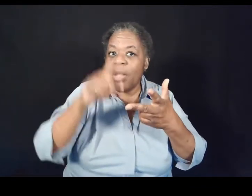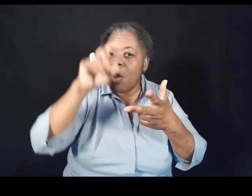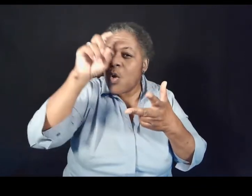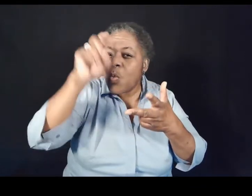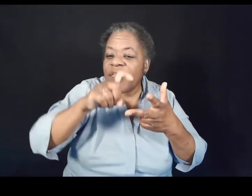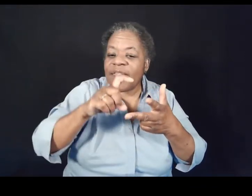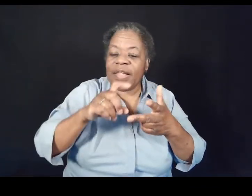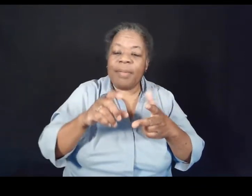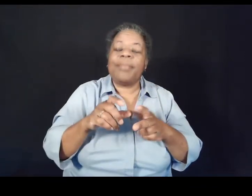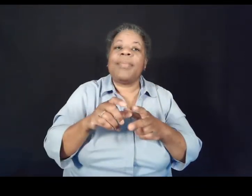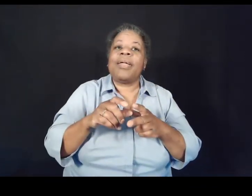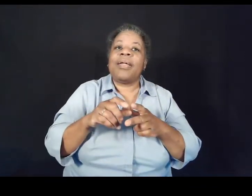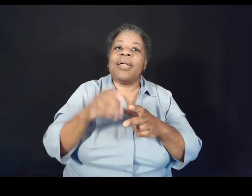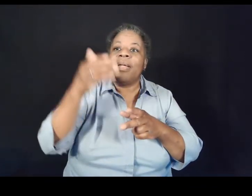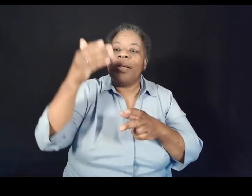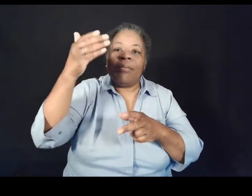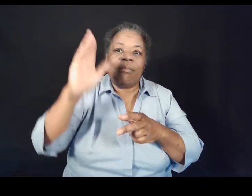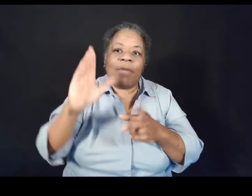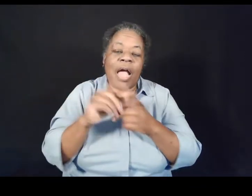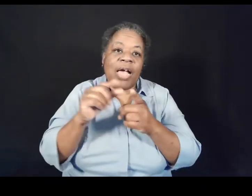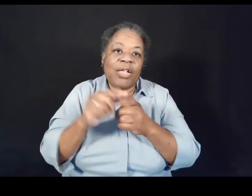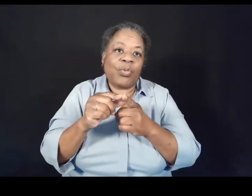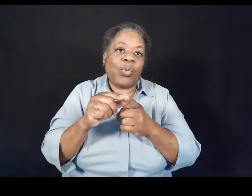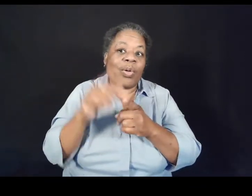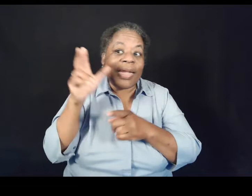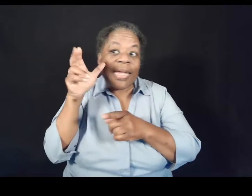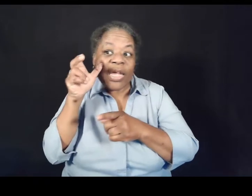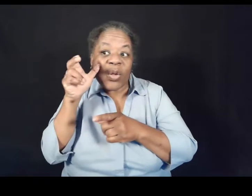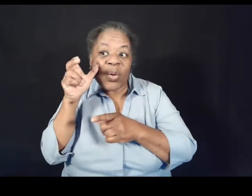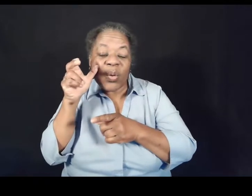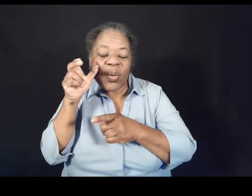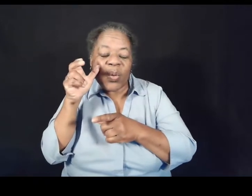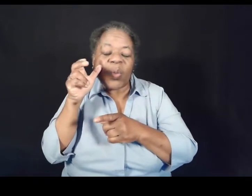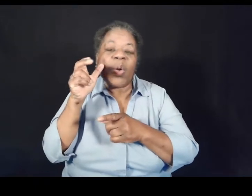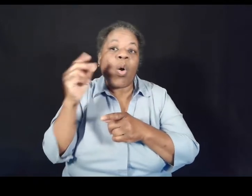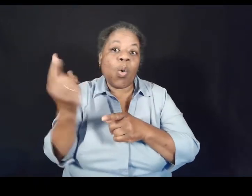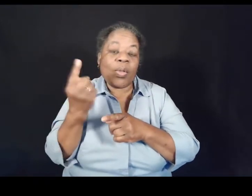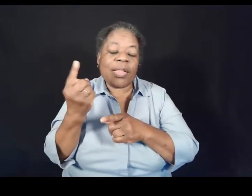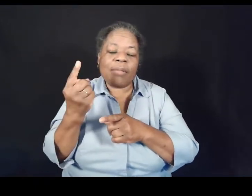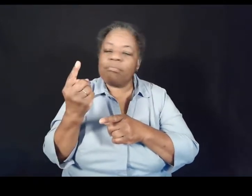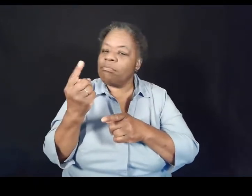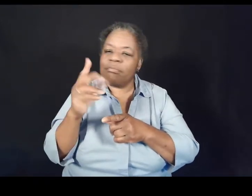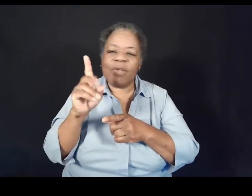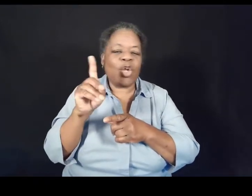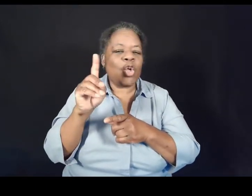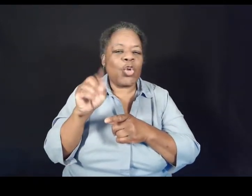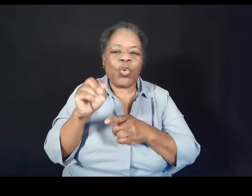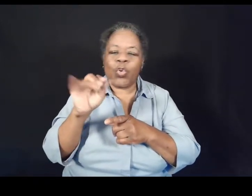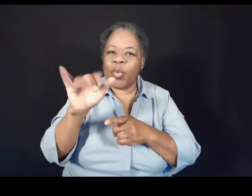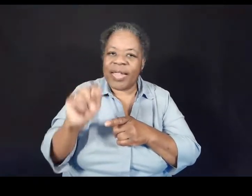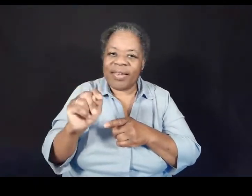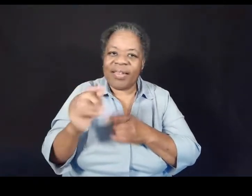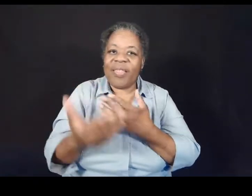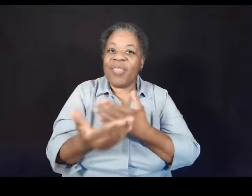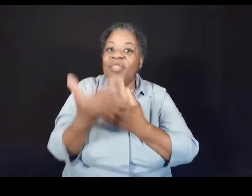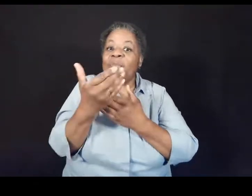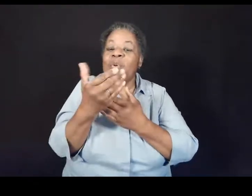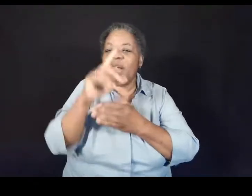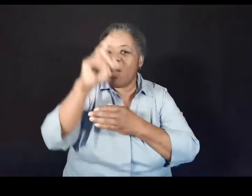God's word and not just hearing it. Well, today we're going to discover wisdom for human